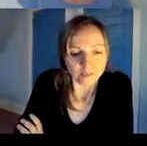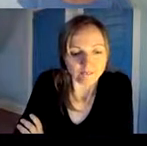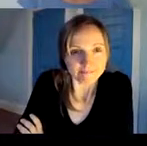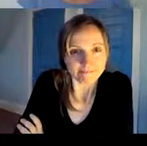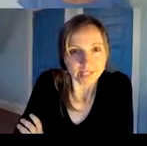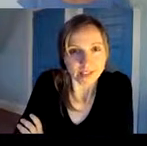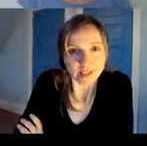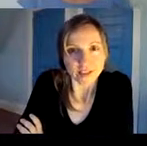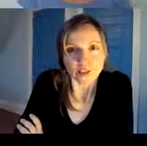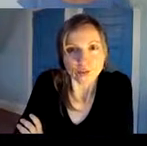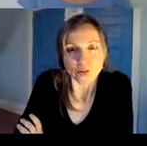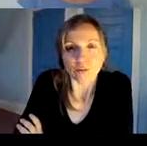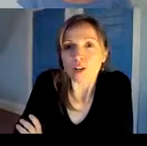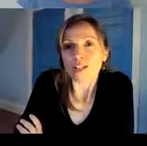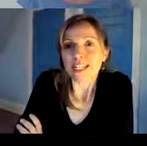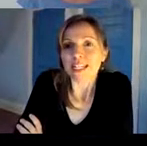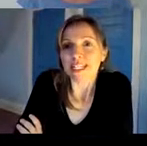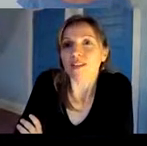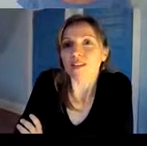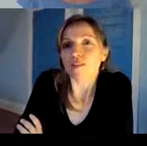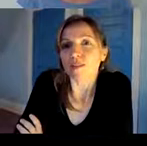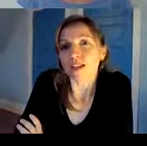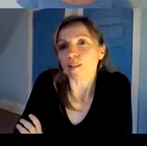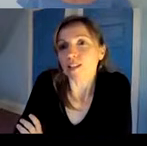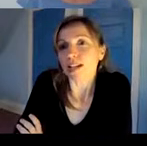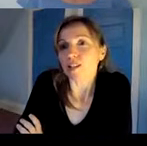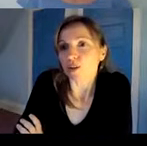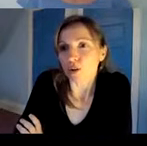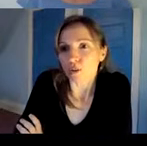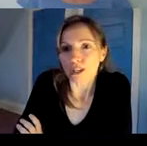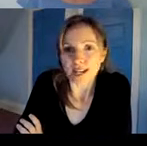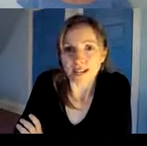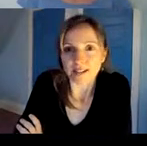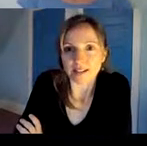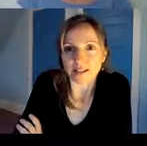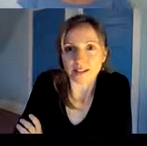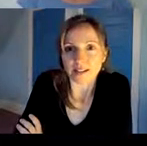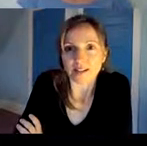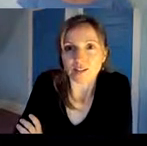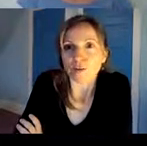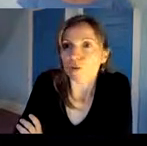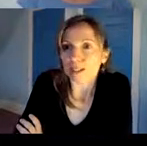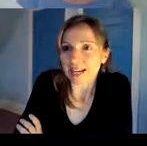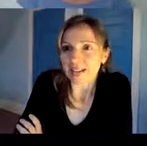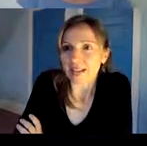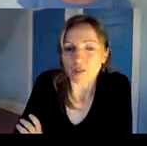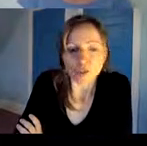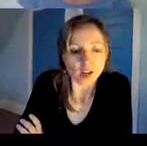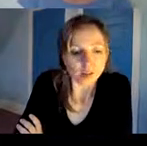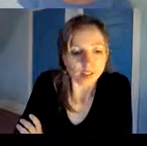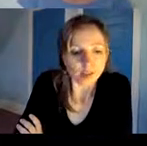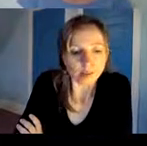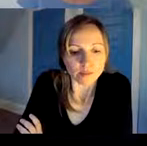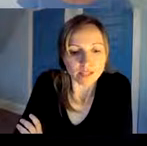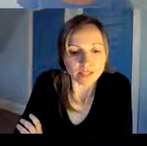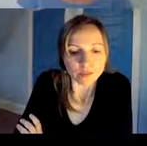them. So there are 486 invasive alien plants that are known in Canada. So those are plants. If you talk